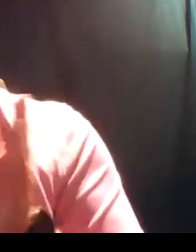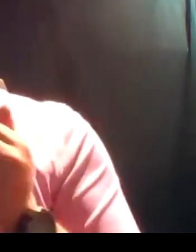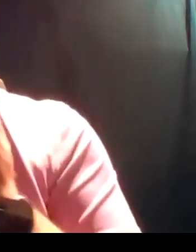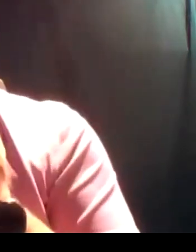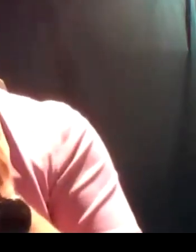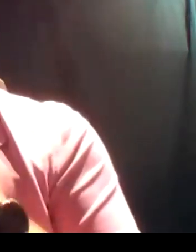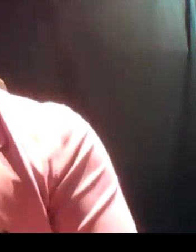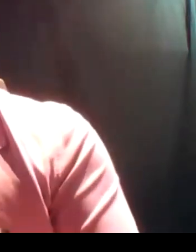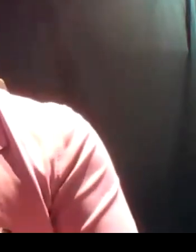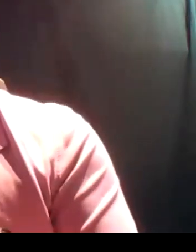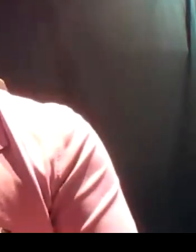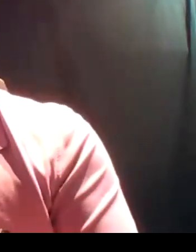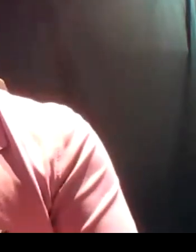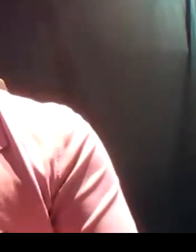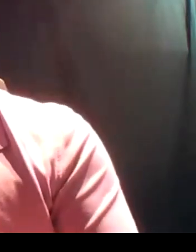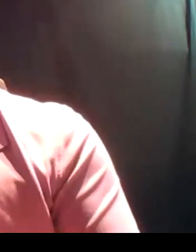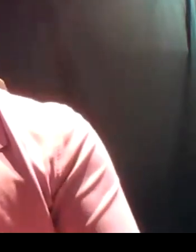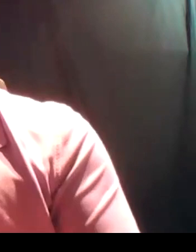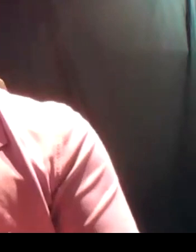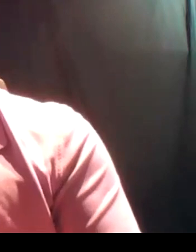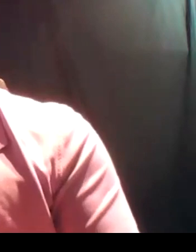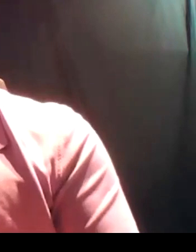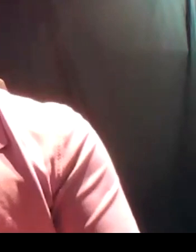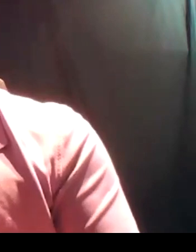limited in the items that they could